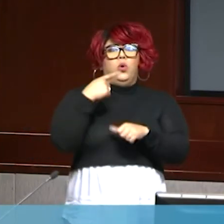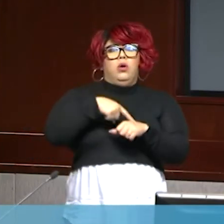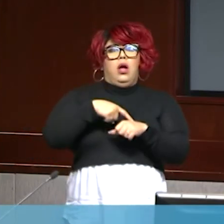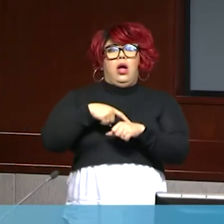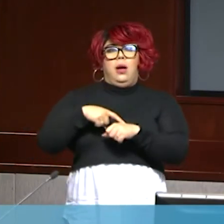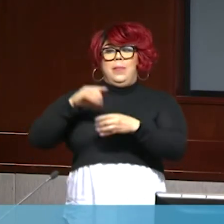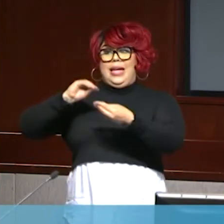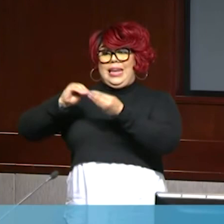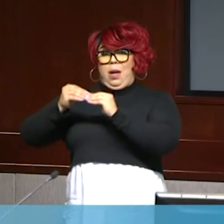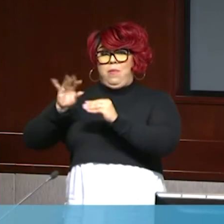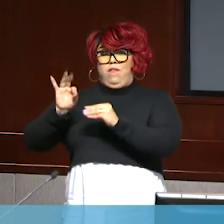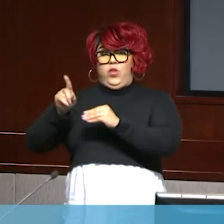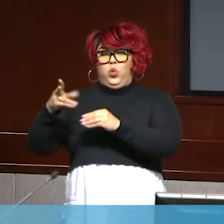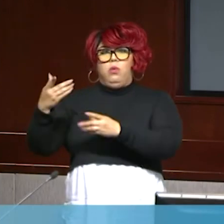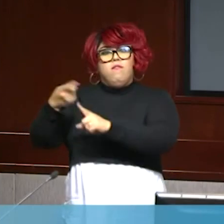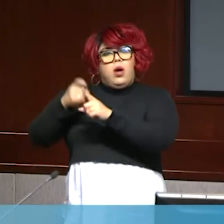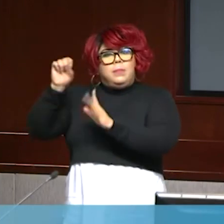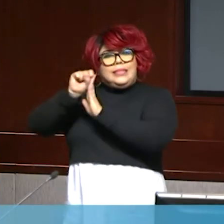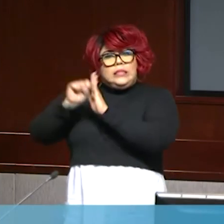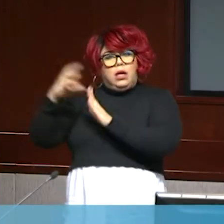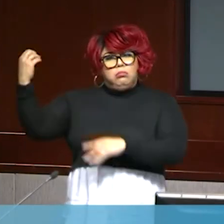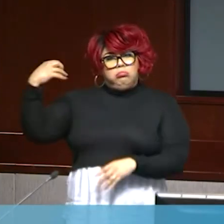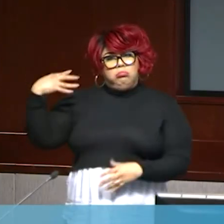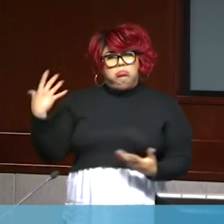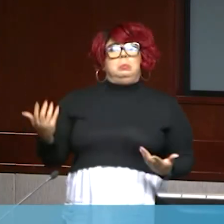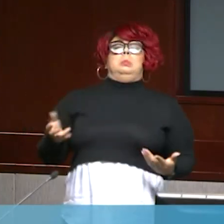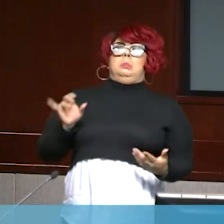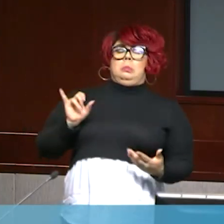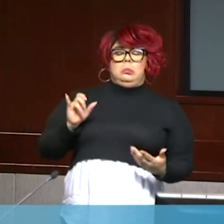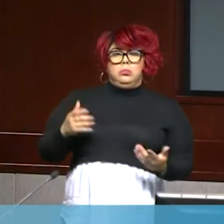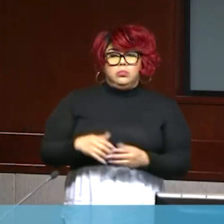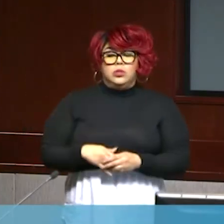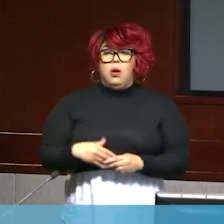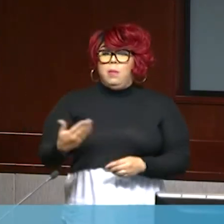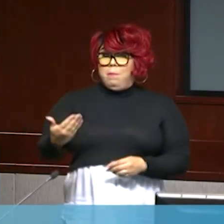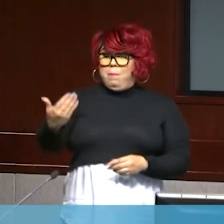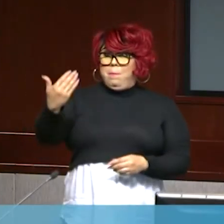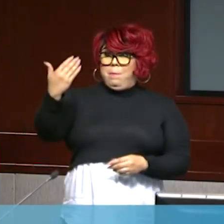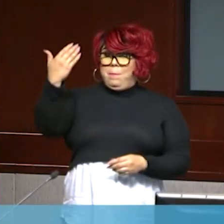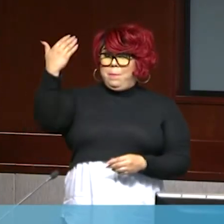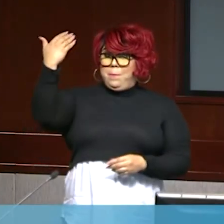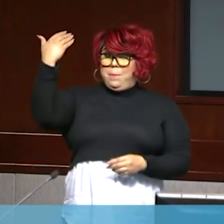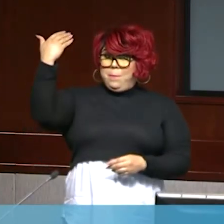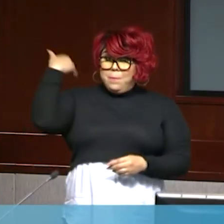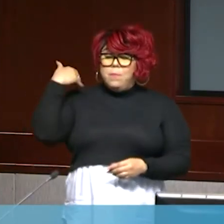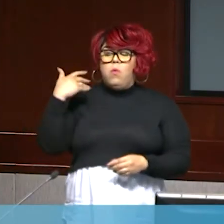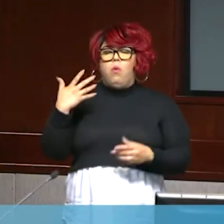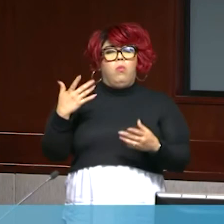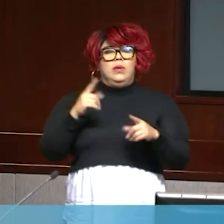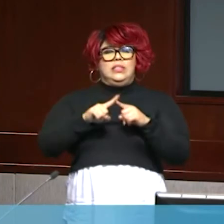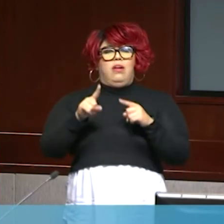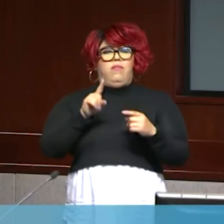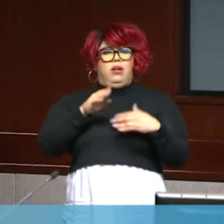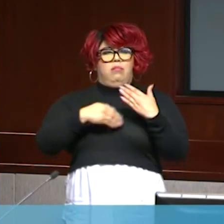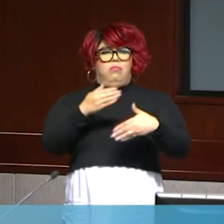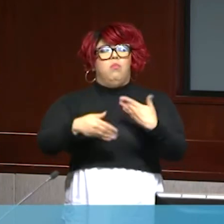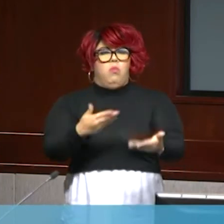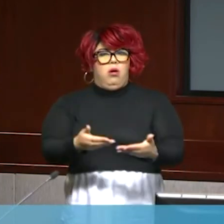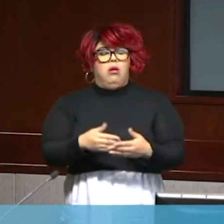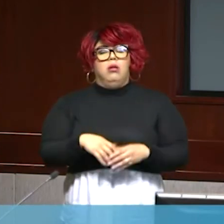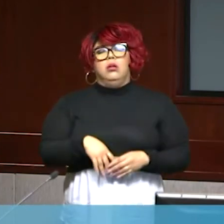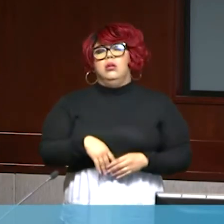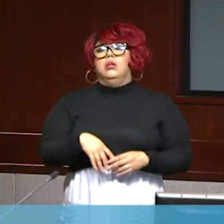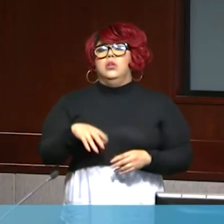deaths included deaths in people of all ages. Prior to that, what was reportable for flu to the health department was persons under the